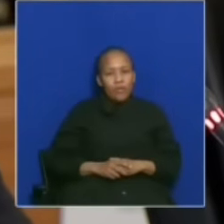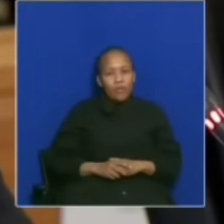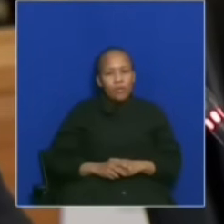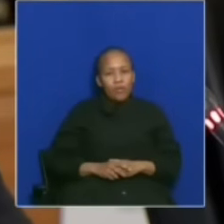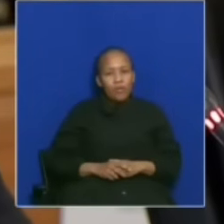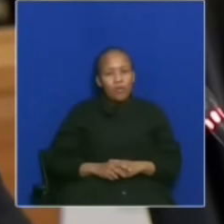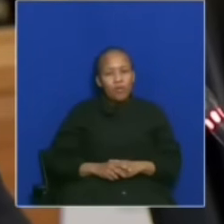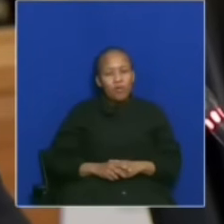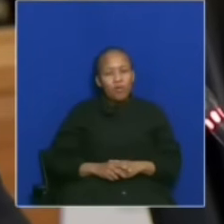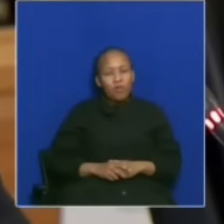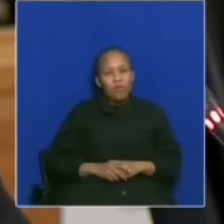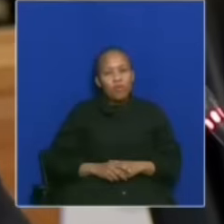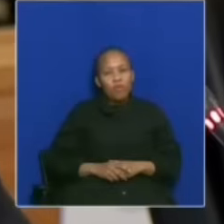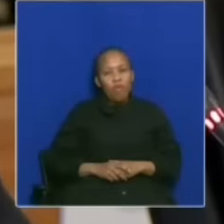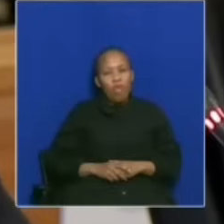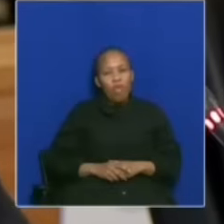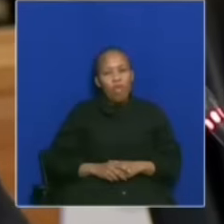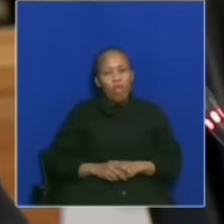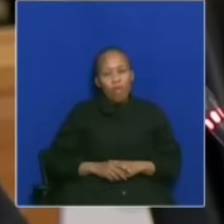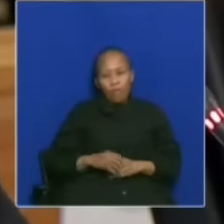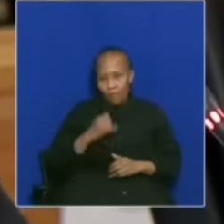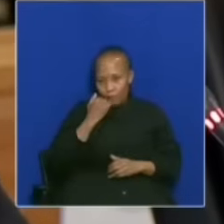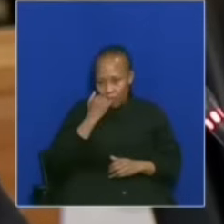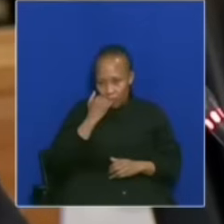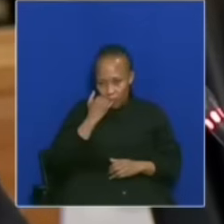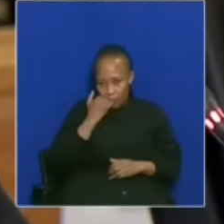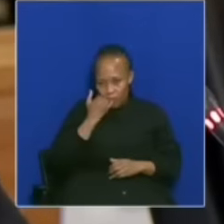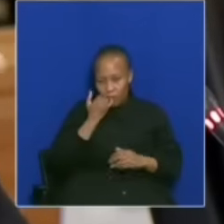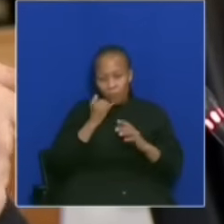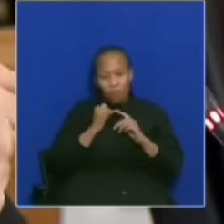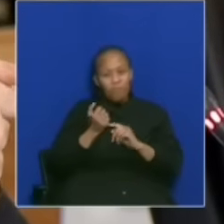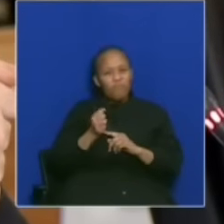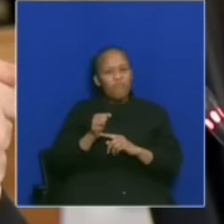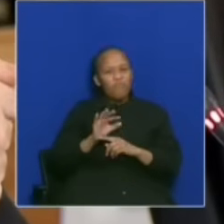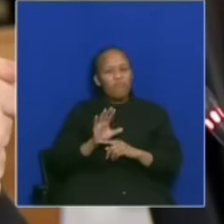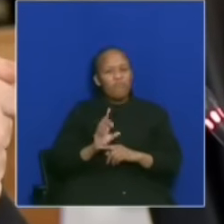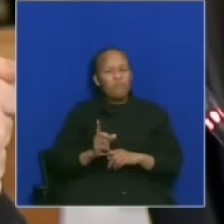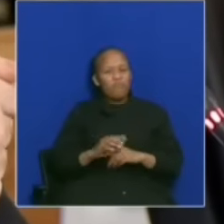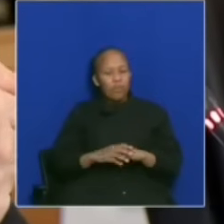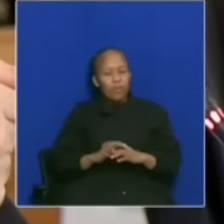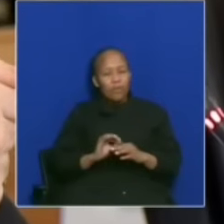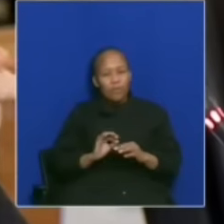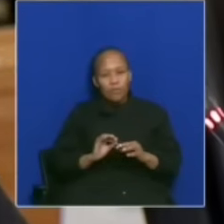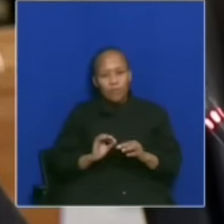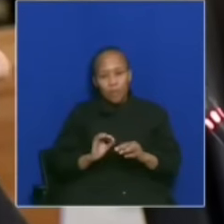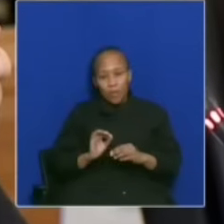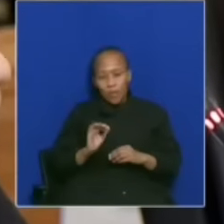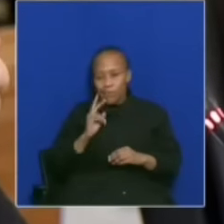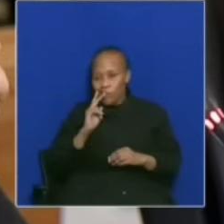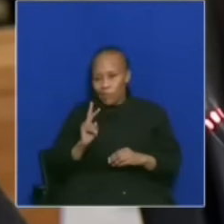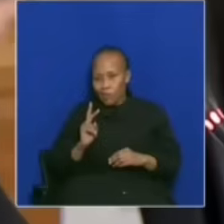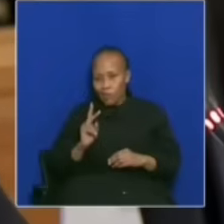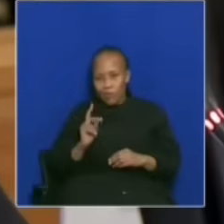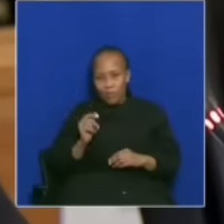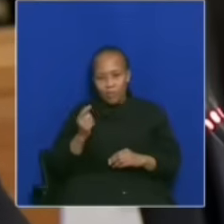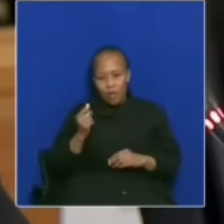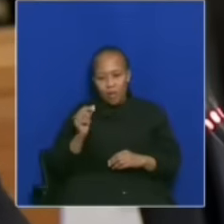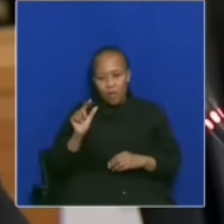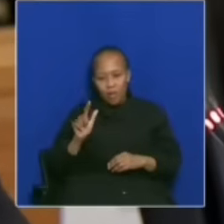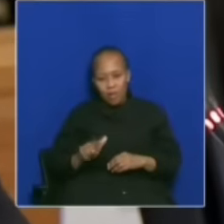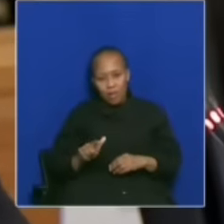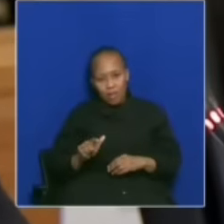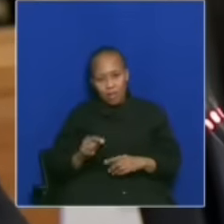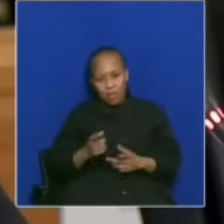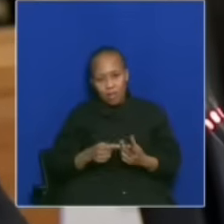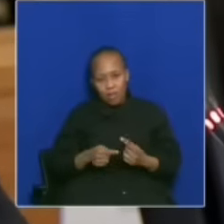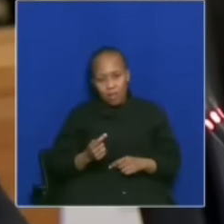that cigarettes are retailing at a price which is below the tax that ought to